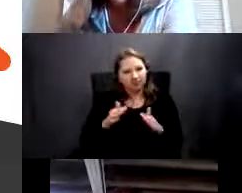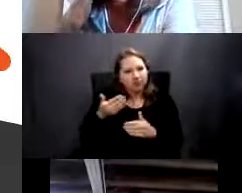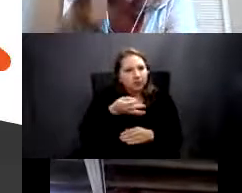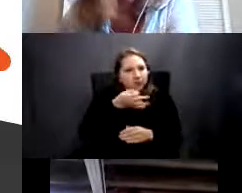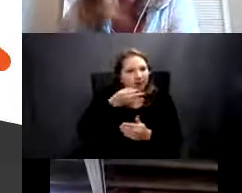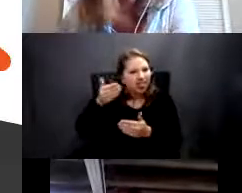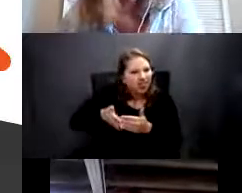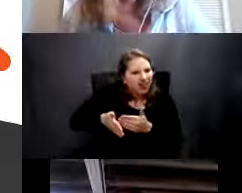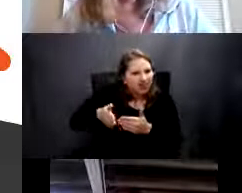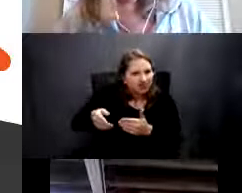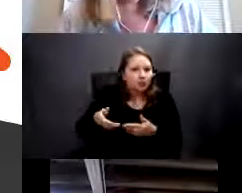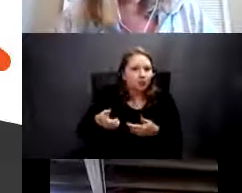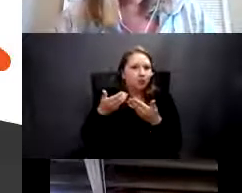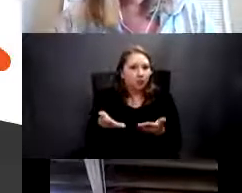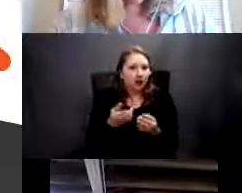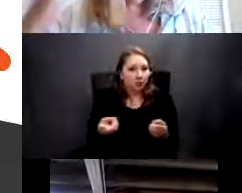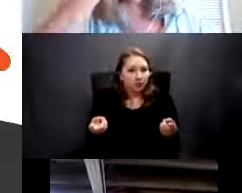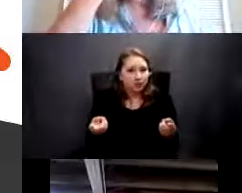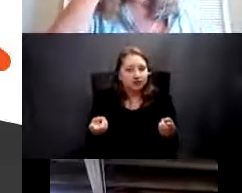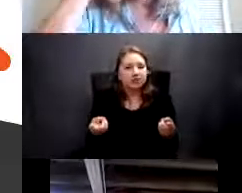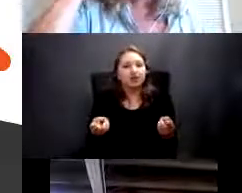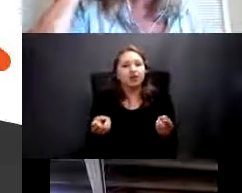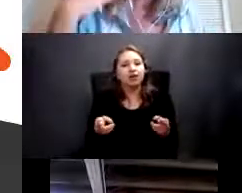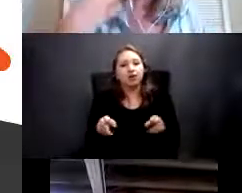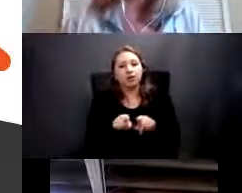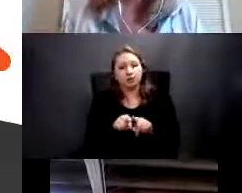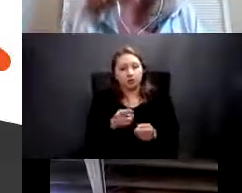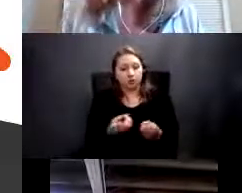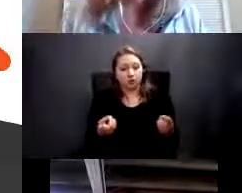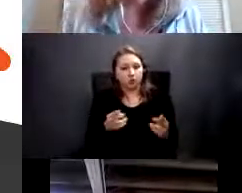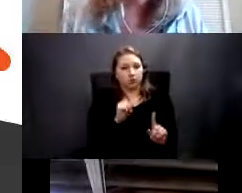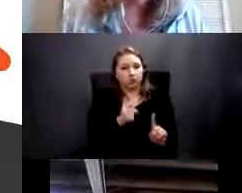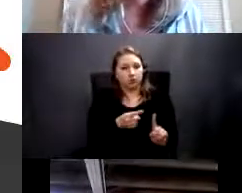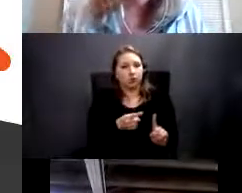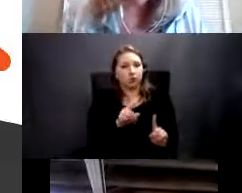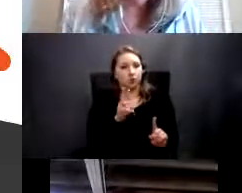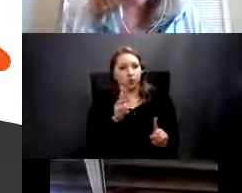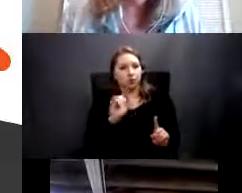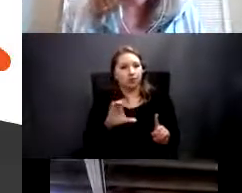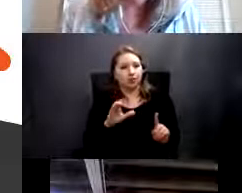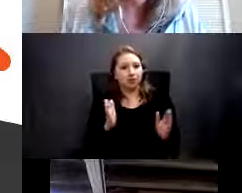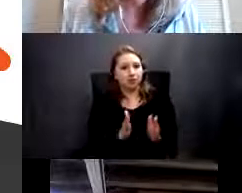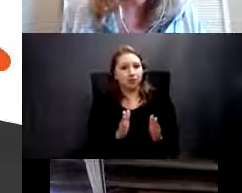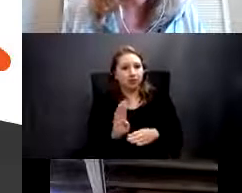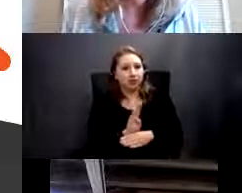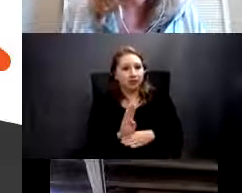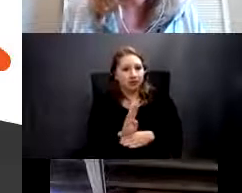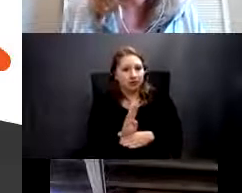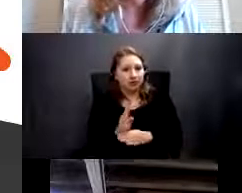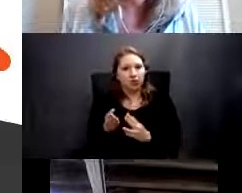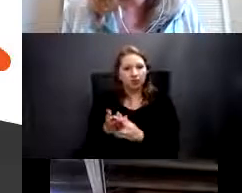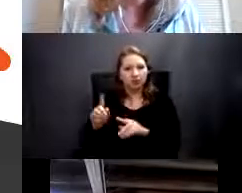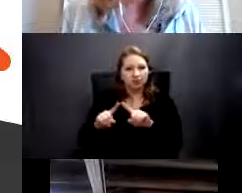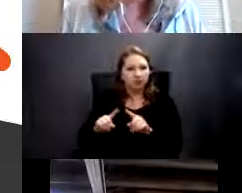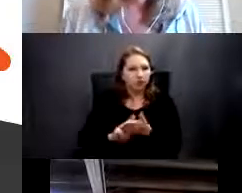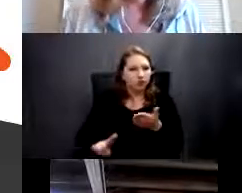some resources, and there is a resource with the Wisconsin Small Business. It's through some of the